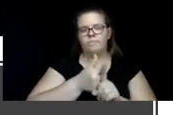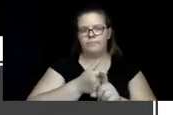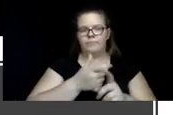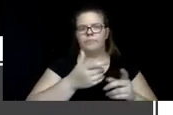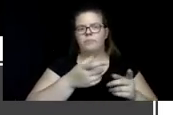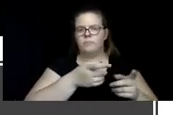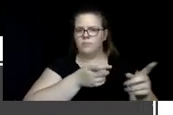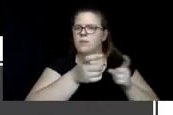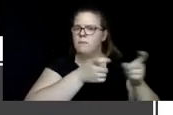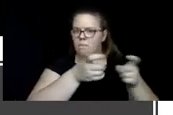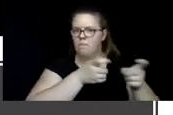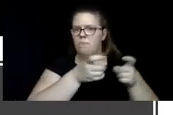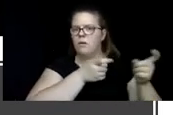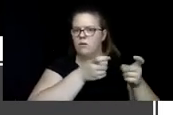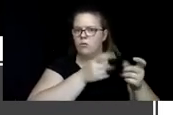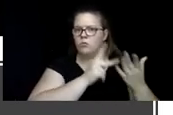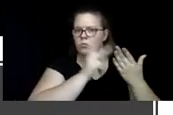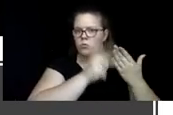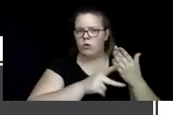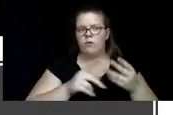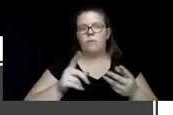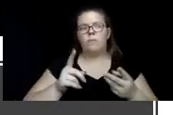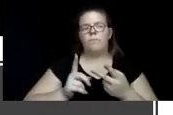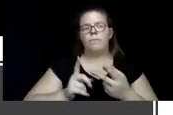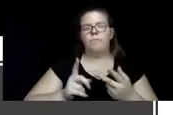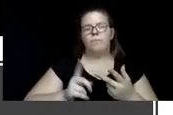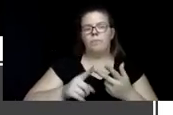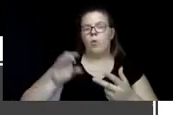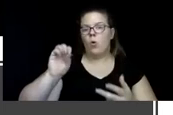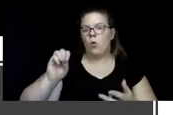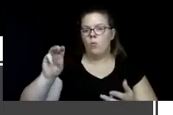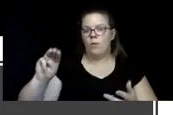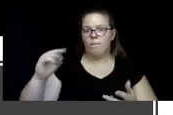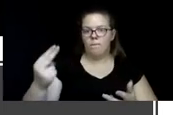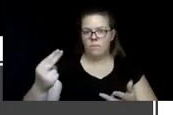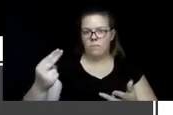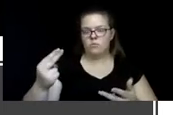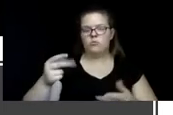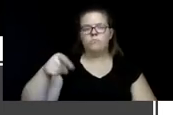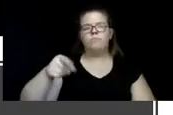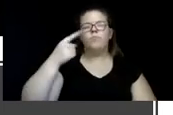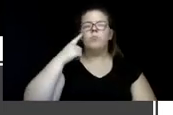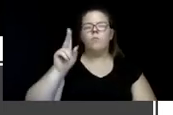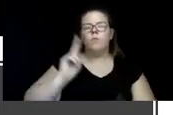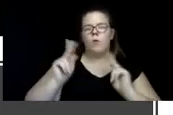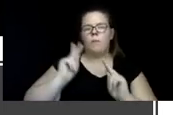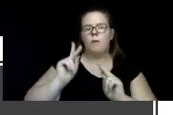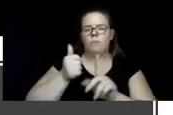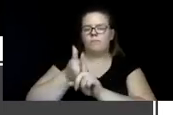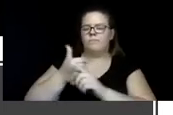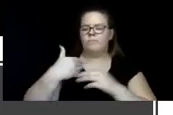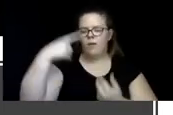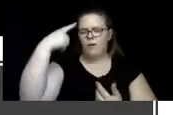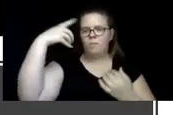program. We have OMH, which is for folks that just have mental